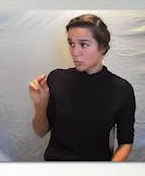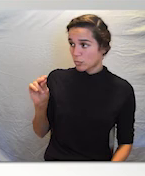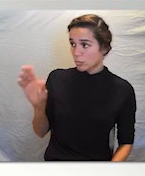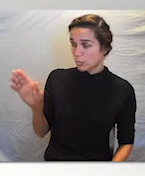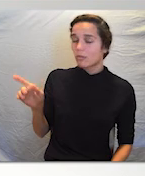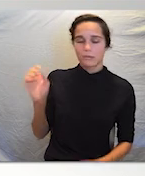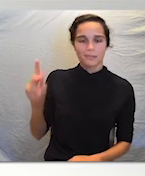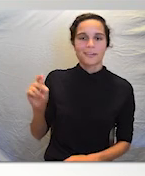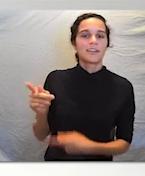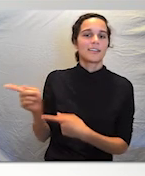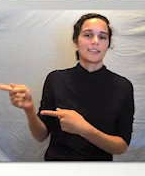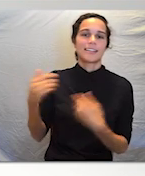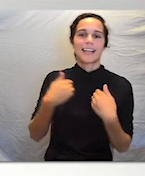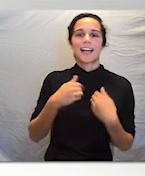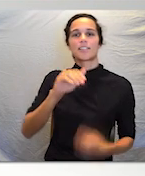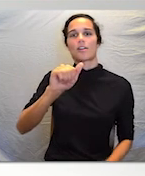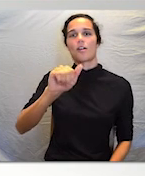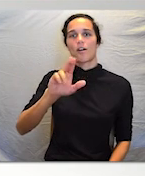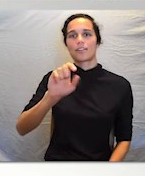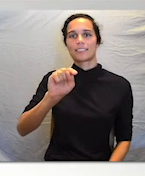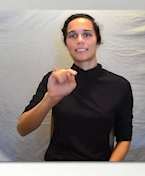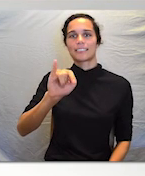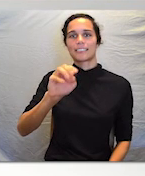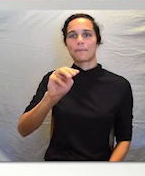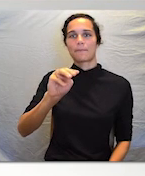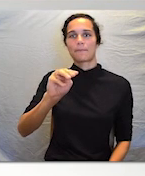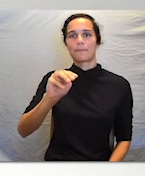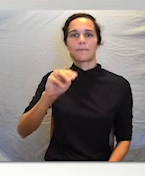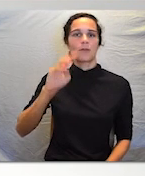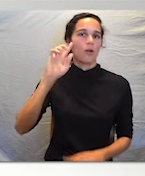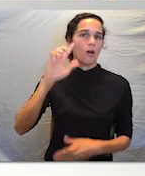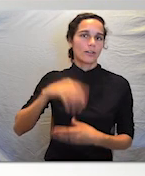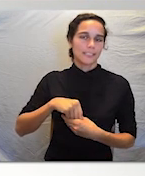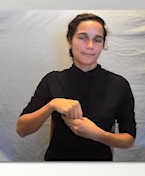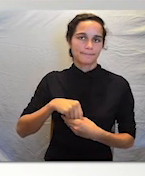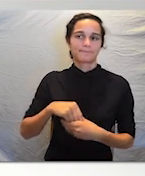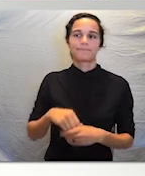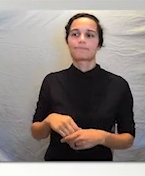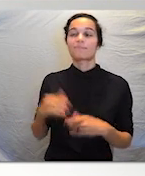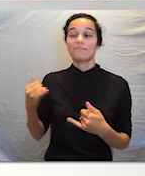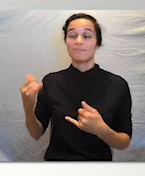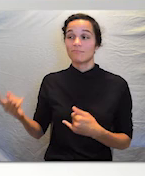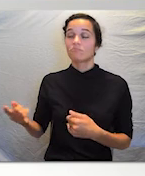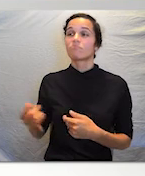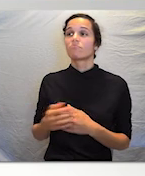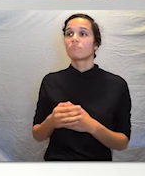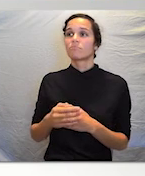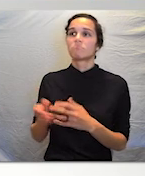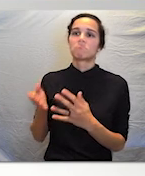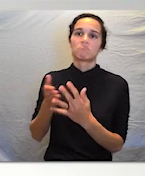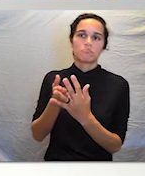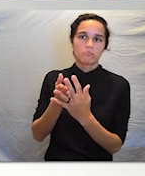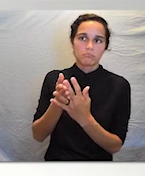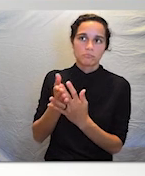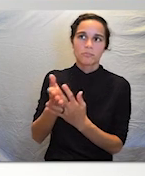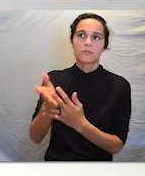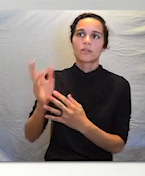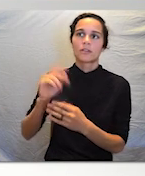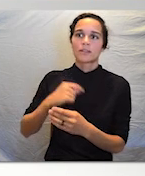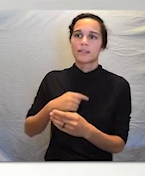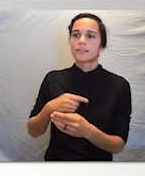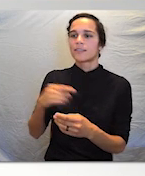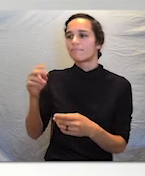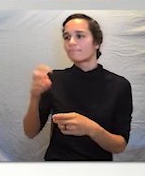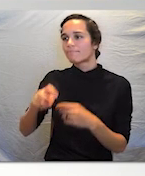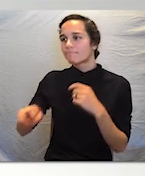He has autism, and he's going through a period where he's transitioning into finding